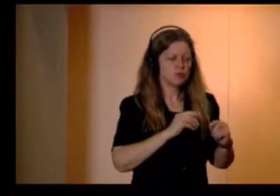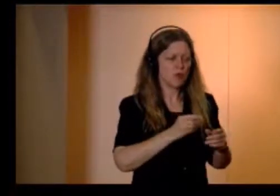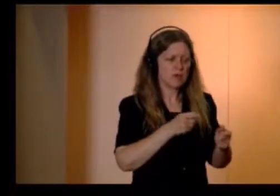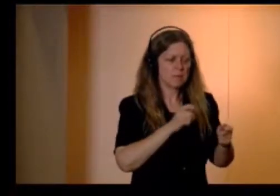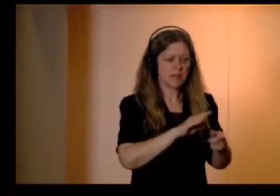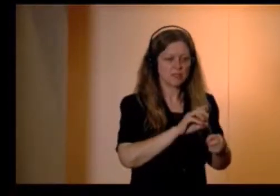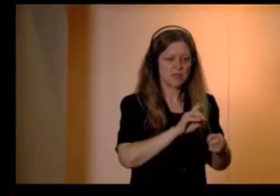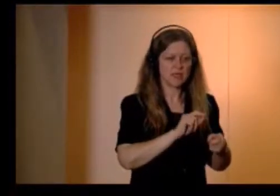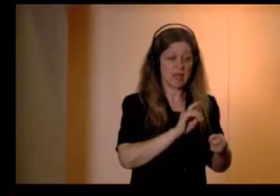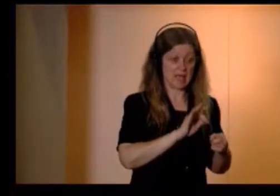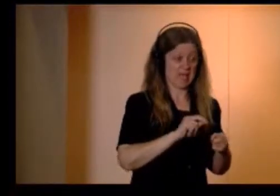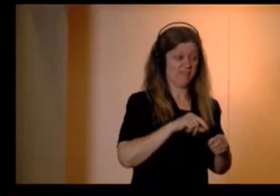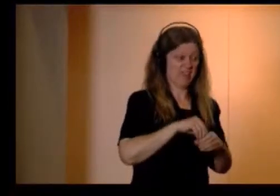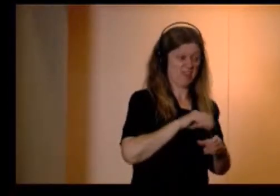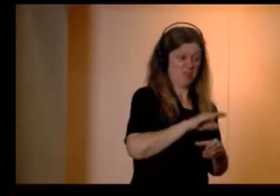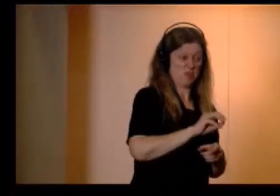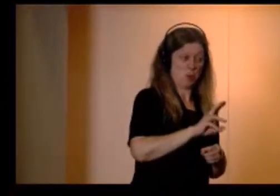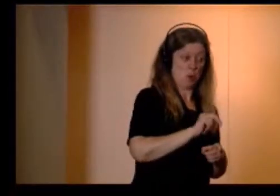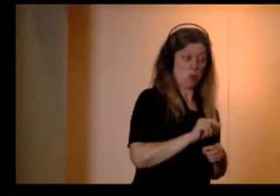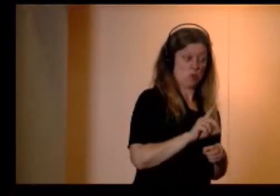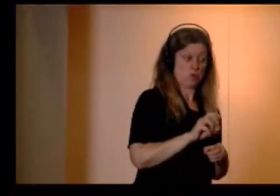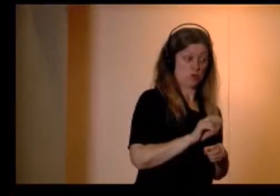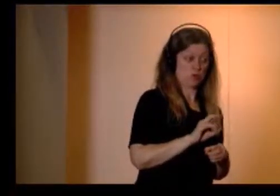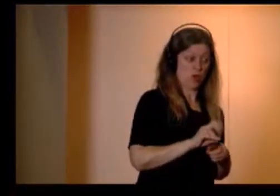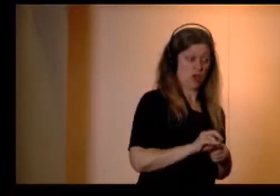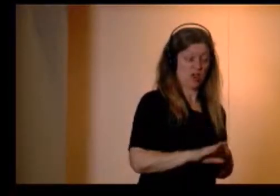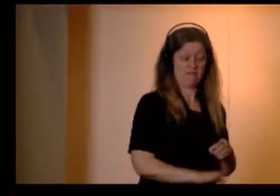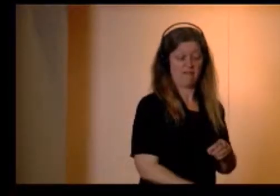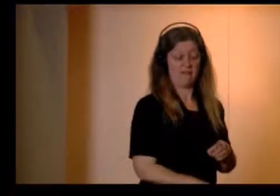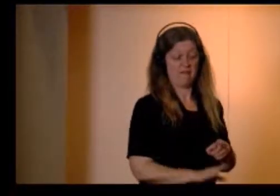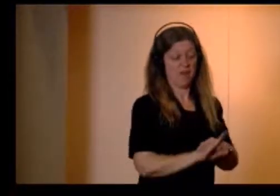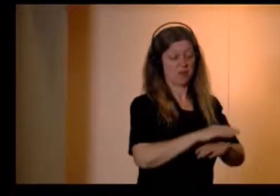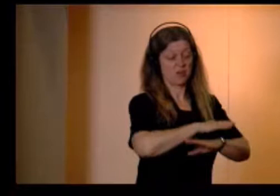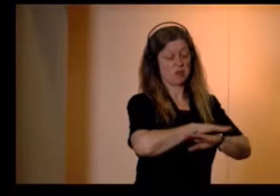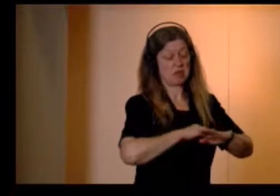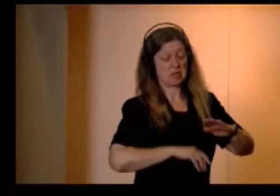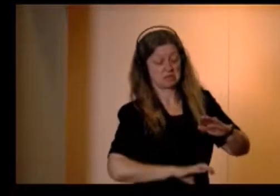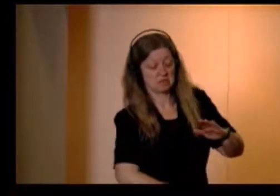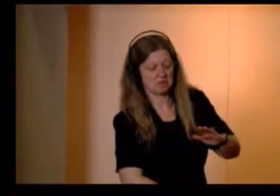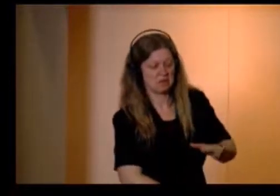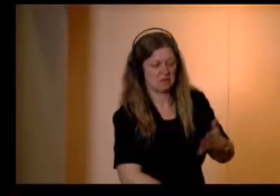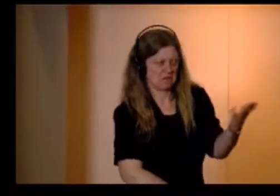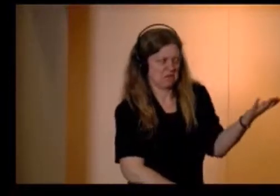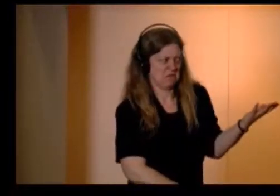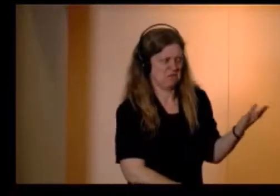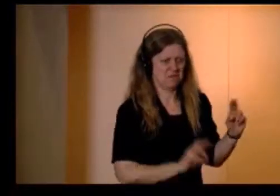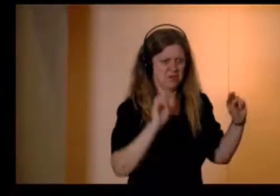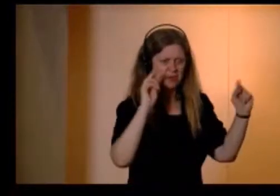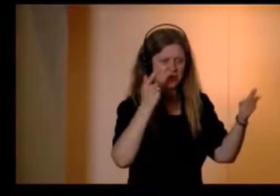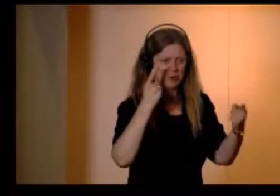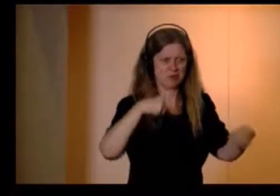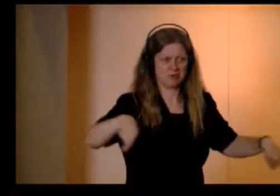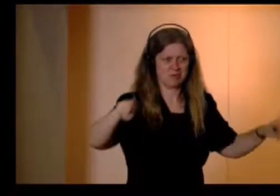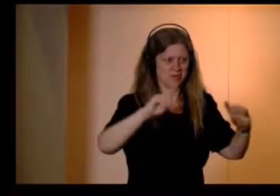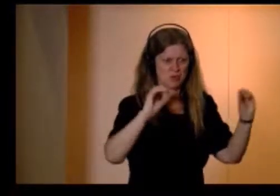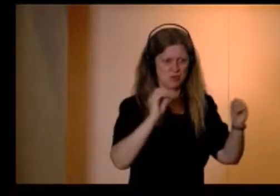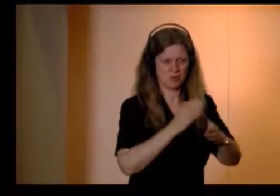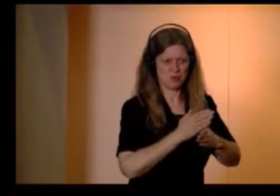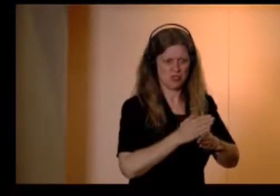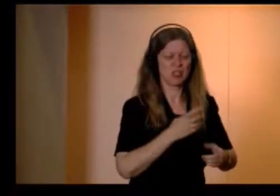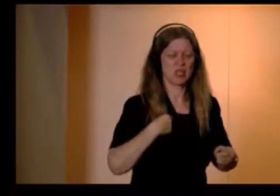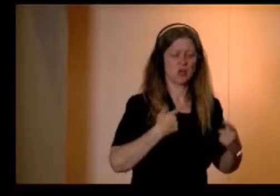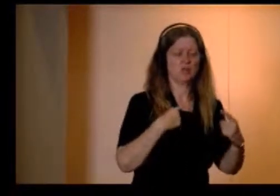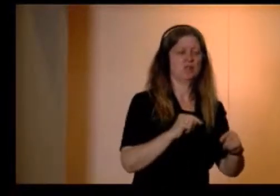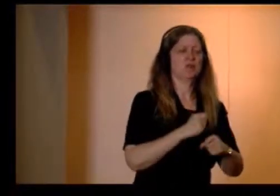desk. So we're doing our best to understand the standards that we need to keep and the metadata we need to gather in order to make sure that everybody's data is